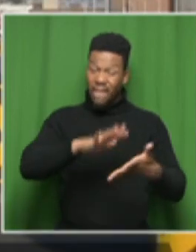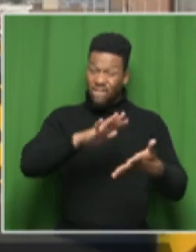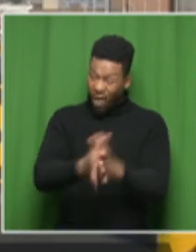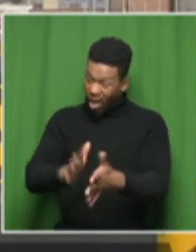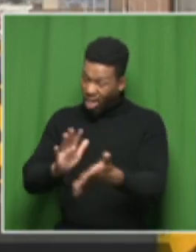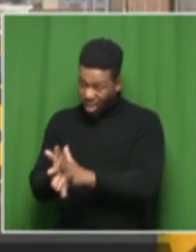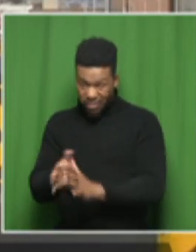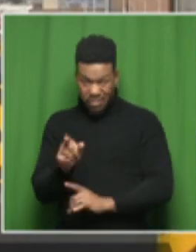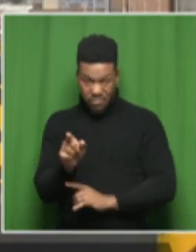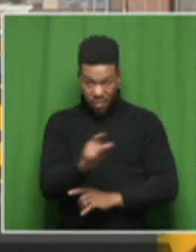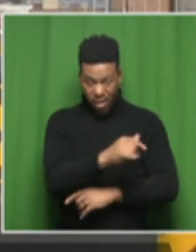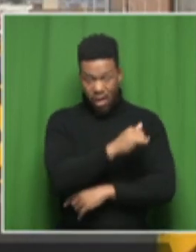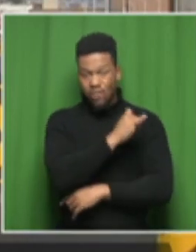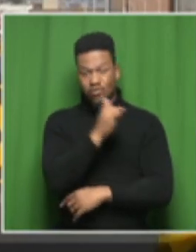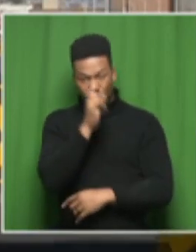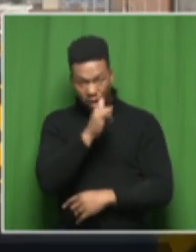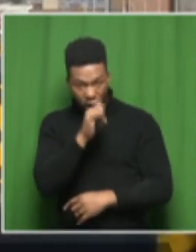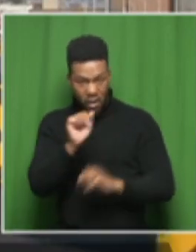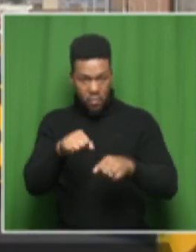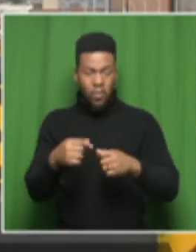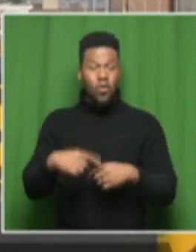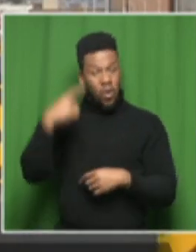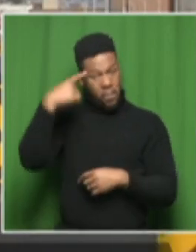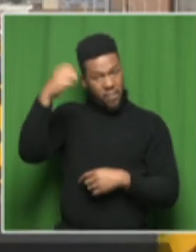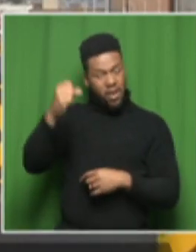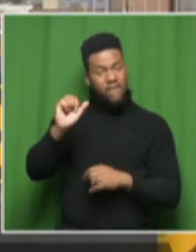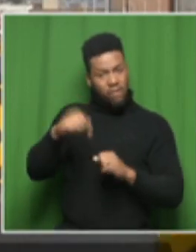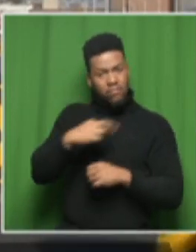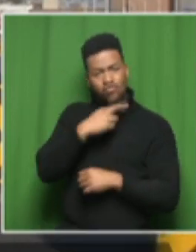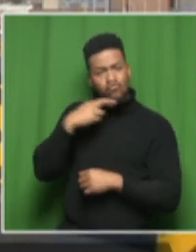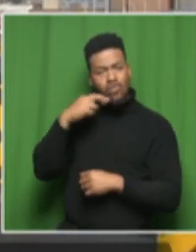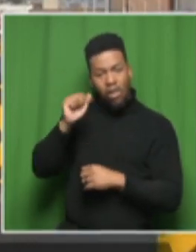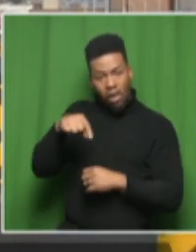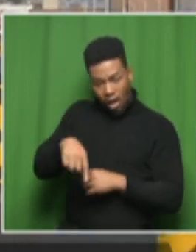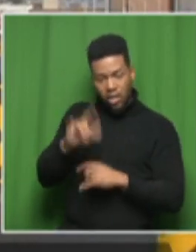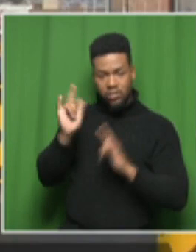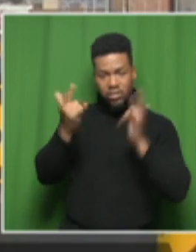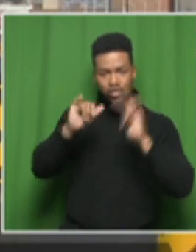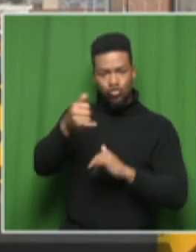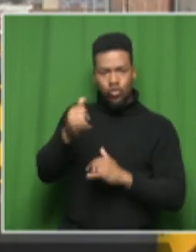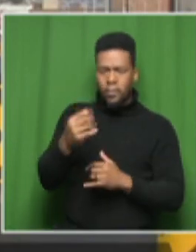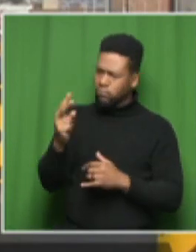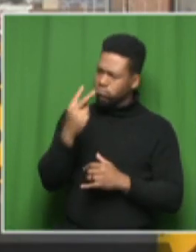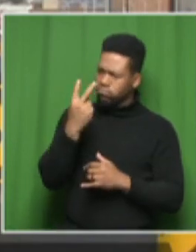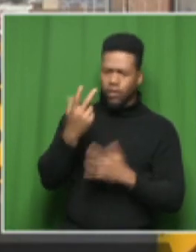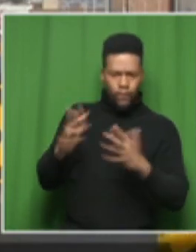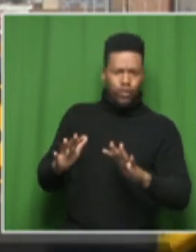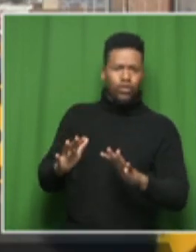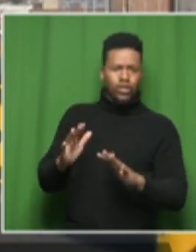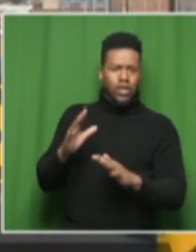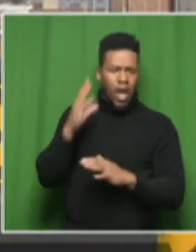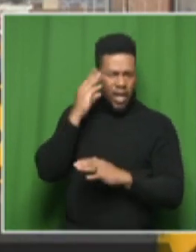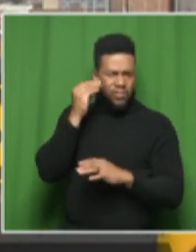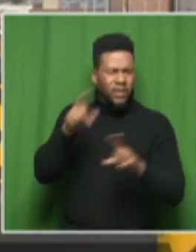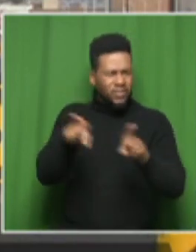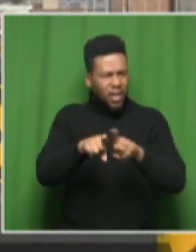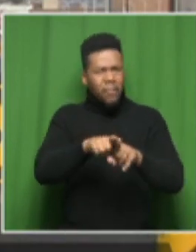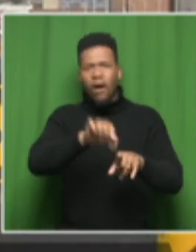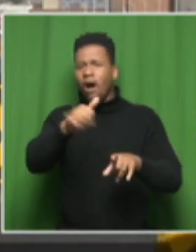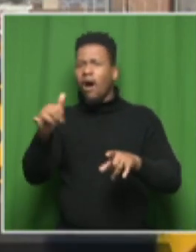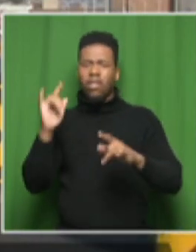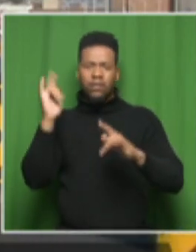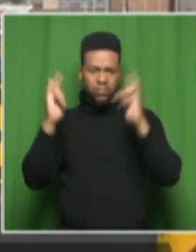quite hectic, and it's real. We see it in the city of Johannesburg like any other city that we would have seen. We are working quite closely. Even